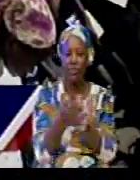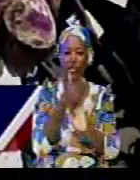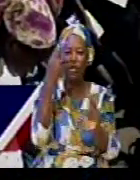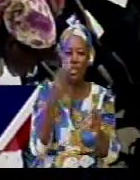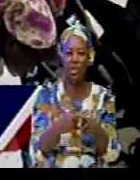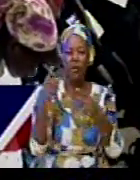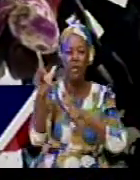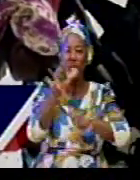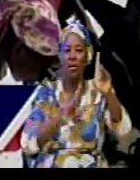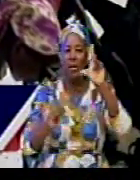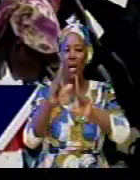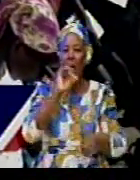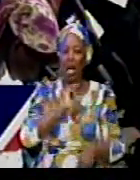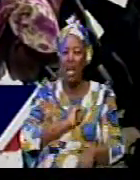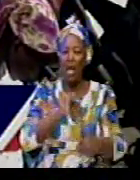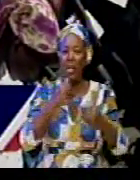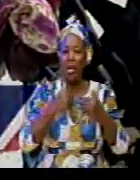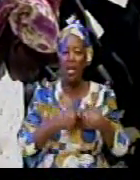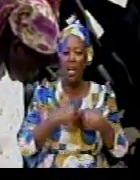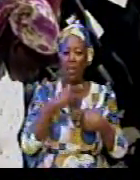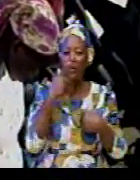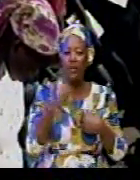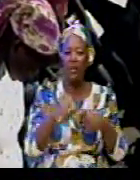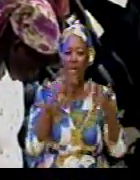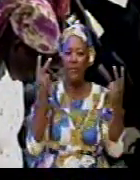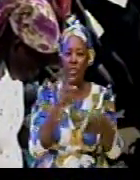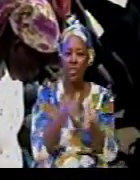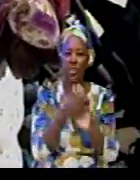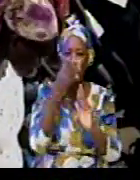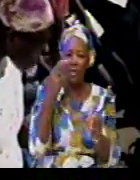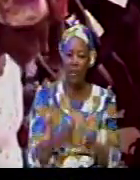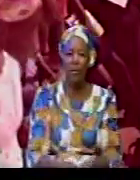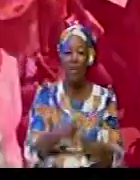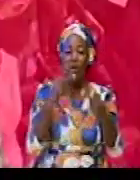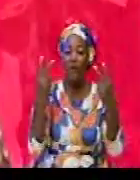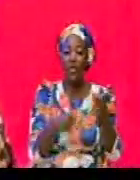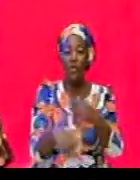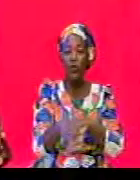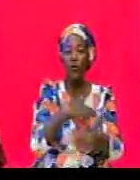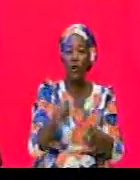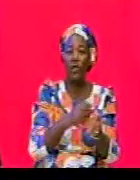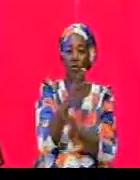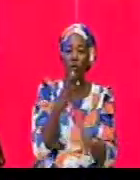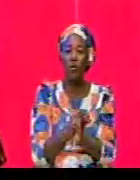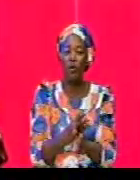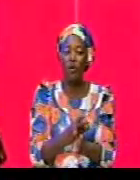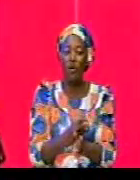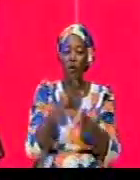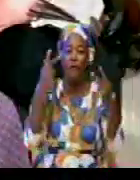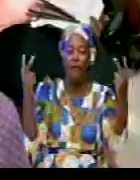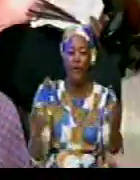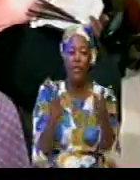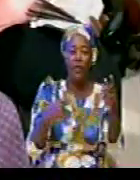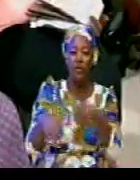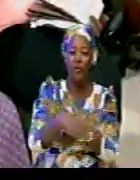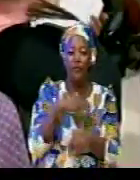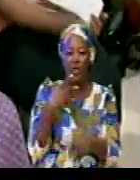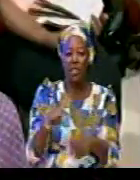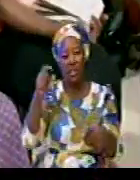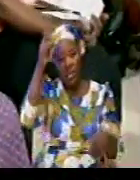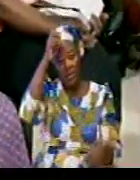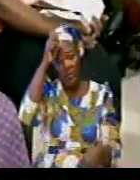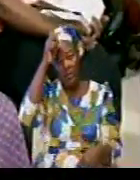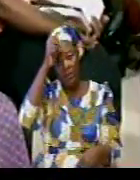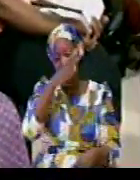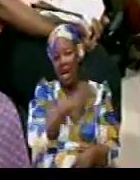You have the victory. I have the victory. Victory over